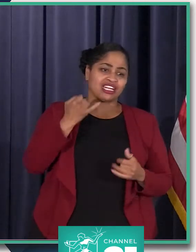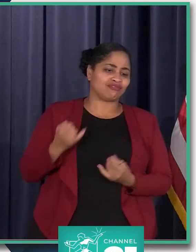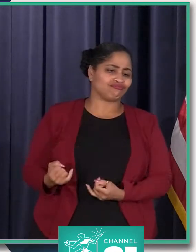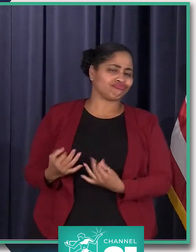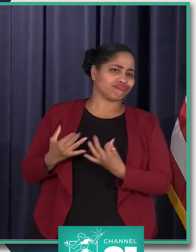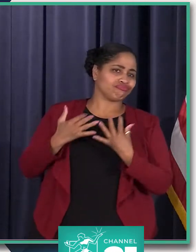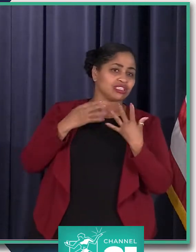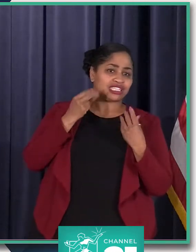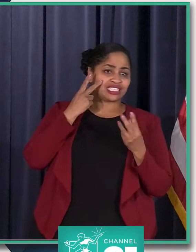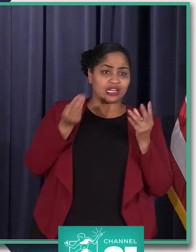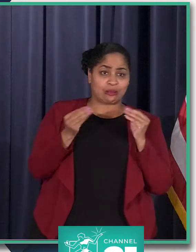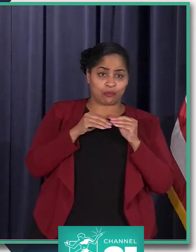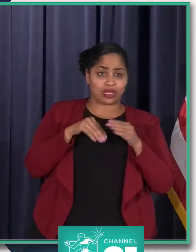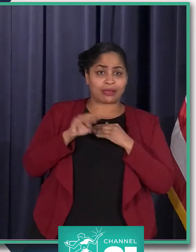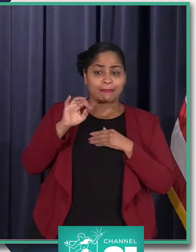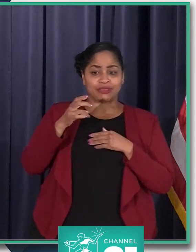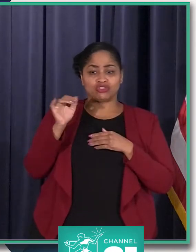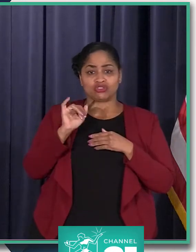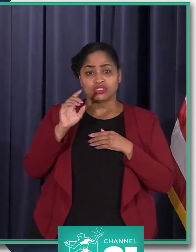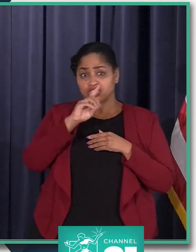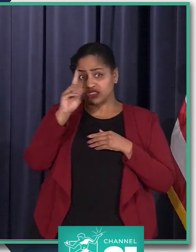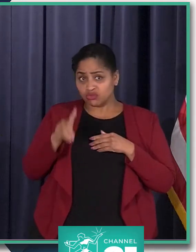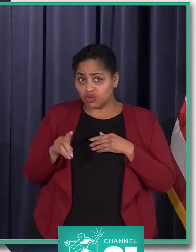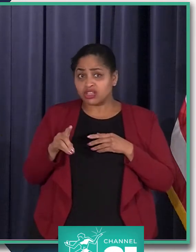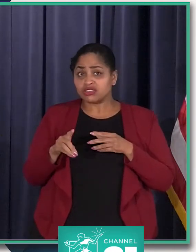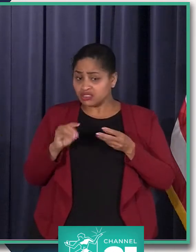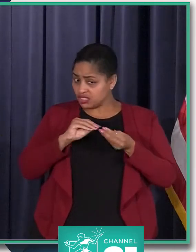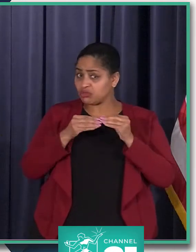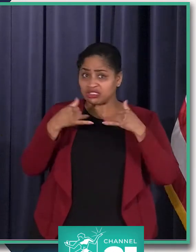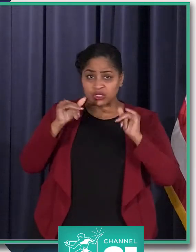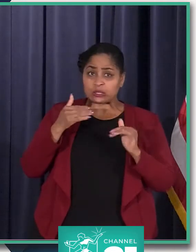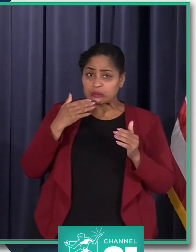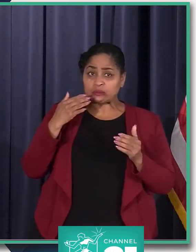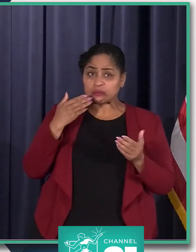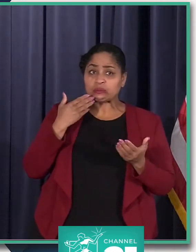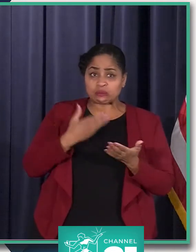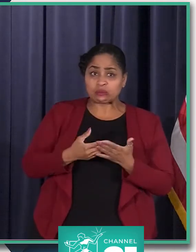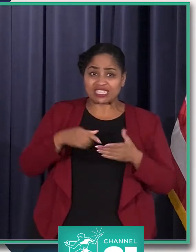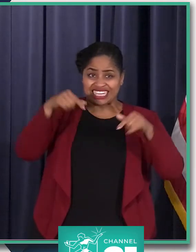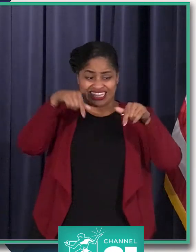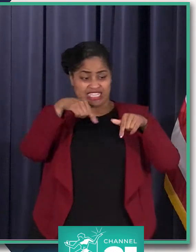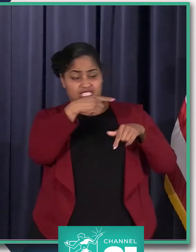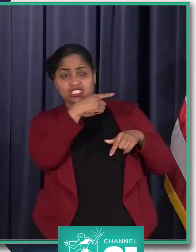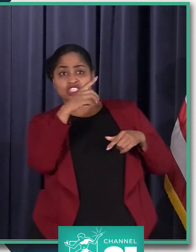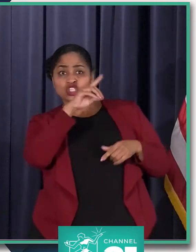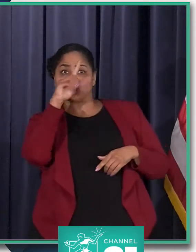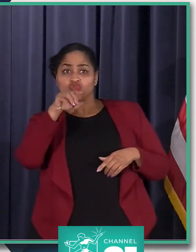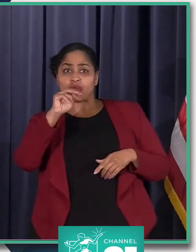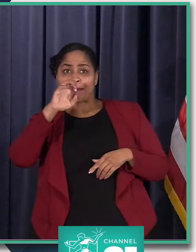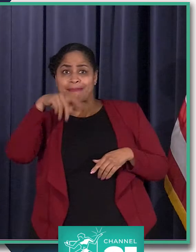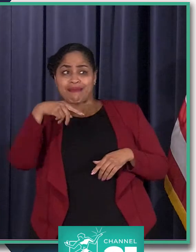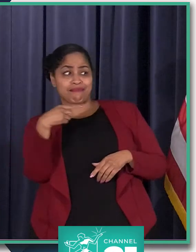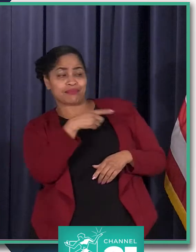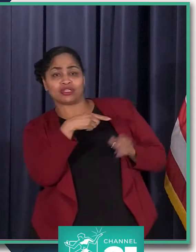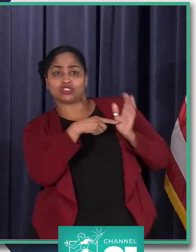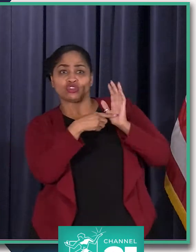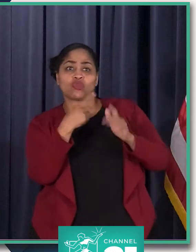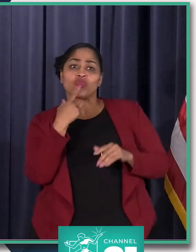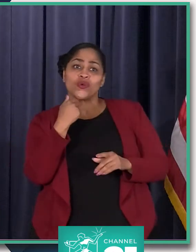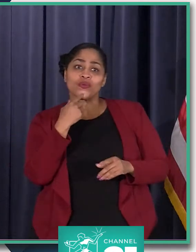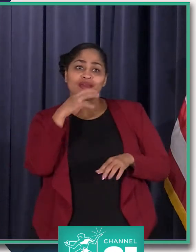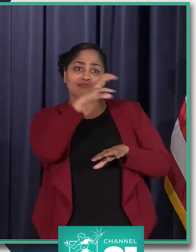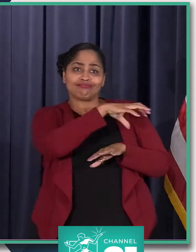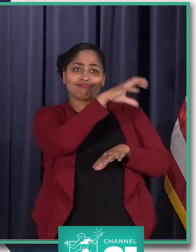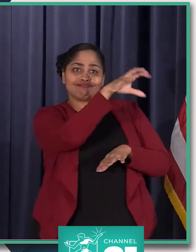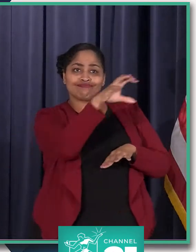seeing more cases in Michigan. Detroit still is very good. In fact, this is the Detroit map, and this map shows the red are the